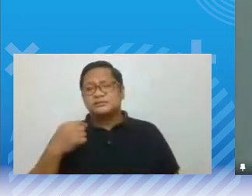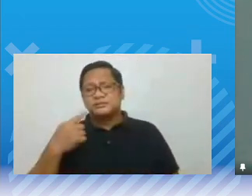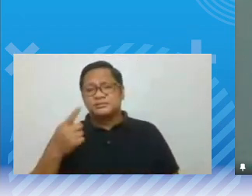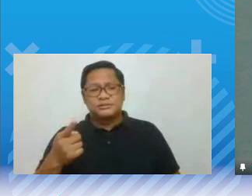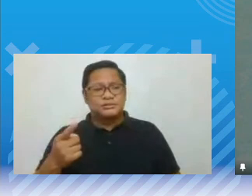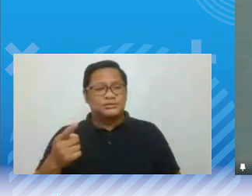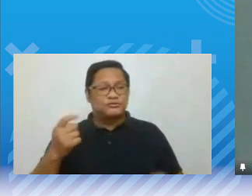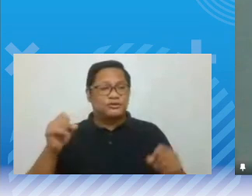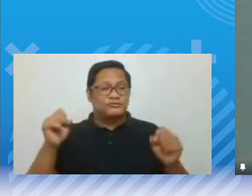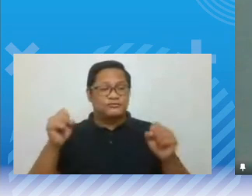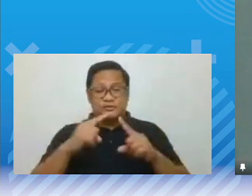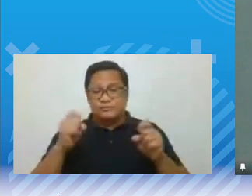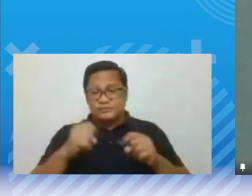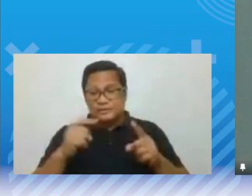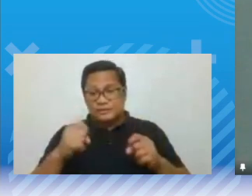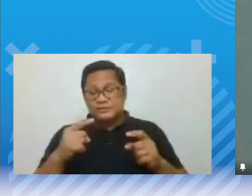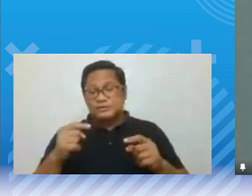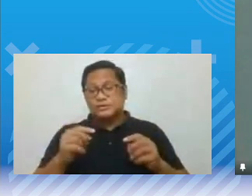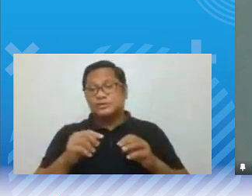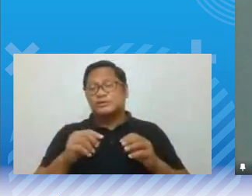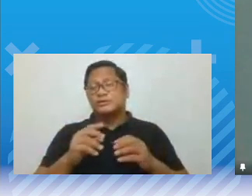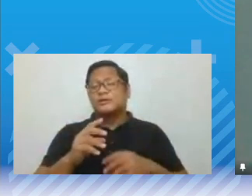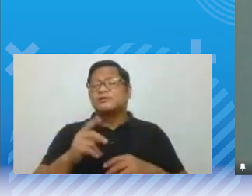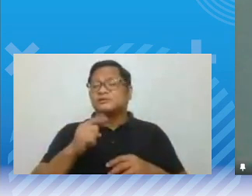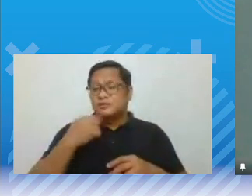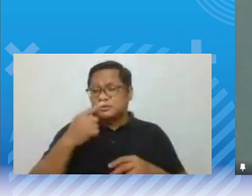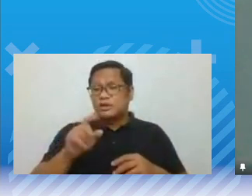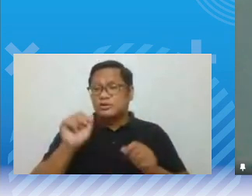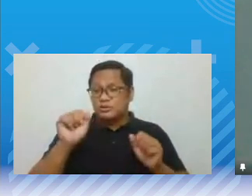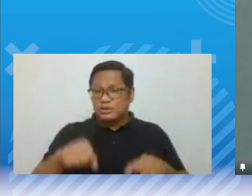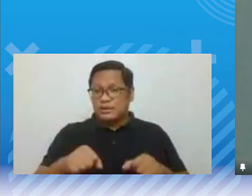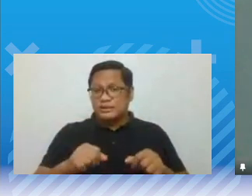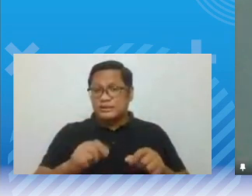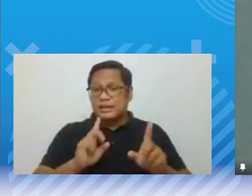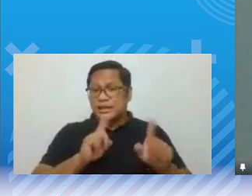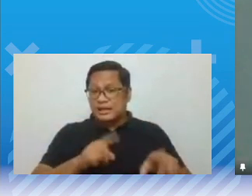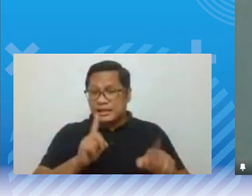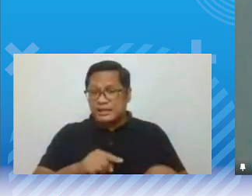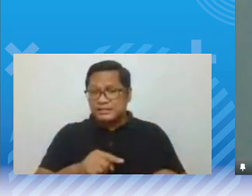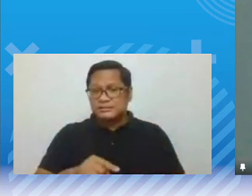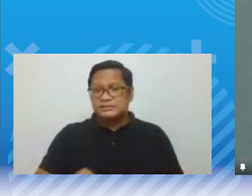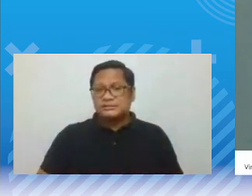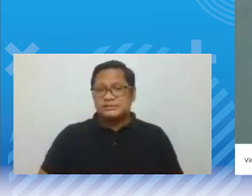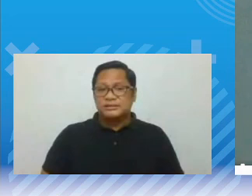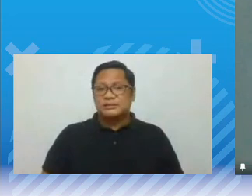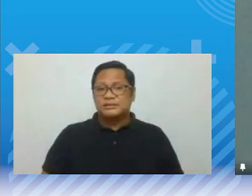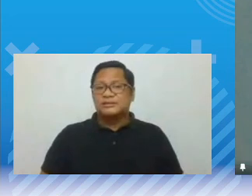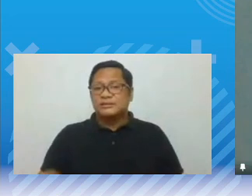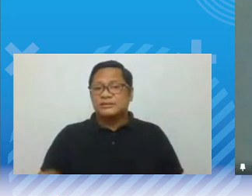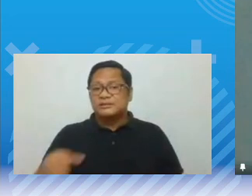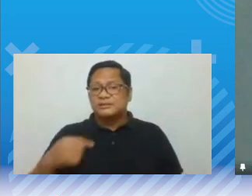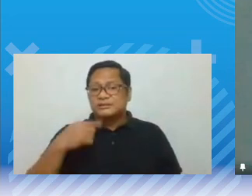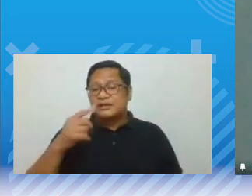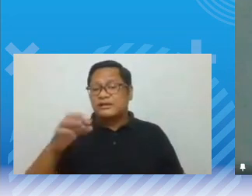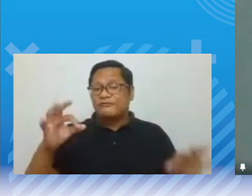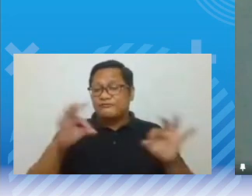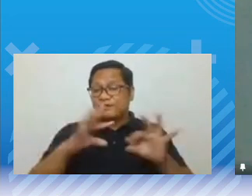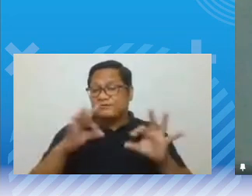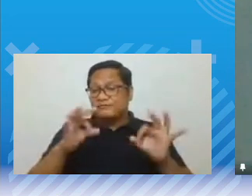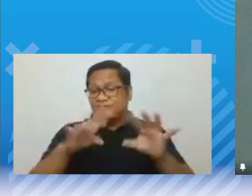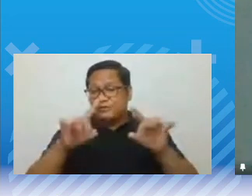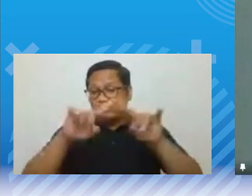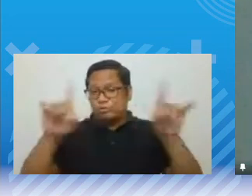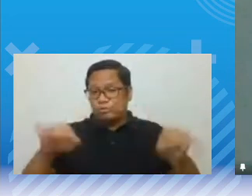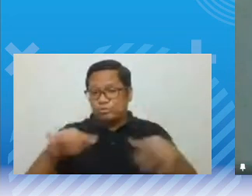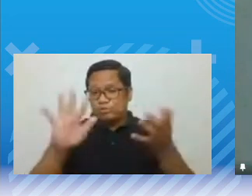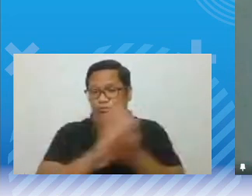feedback on today's forum. So kindly accomplish lang po ang ating feedback form na makikita sa posted link,